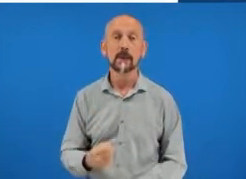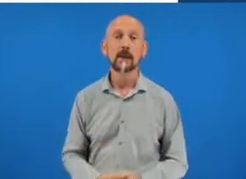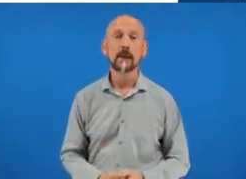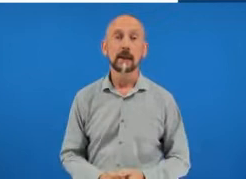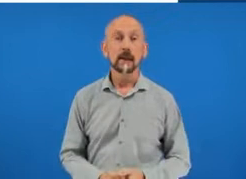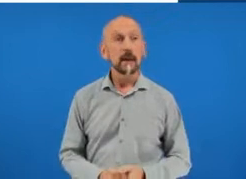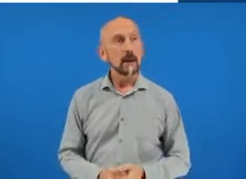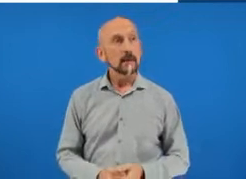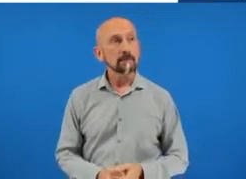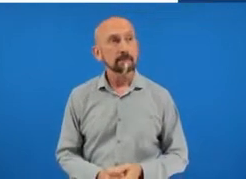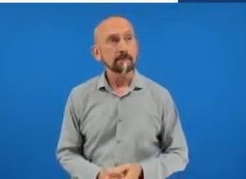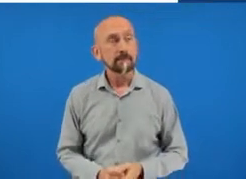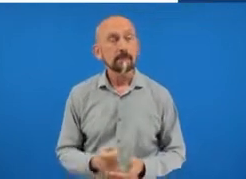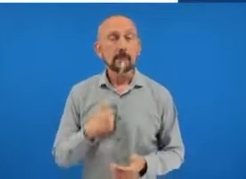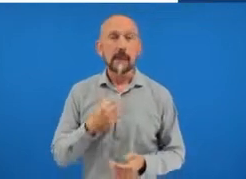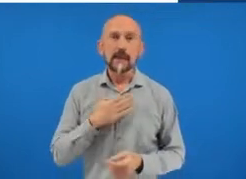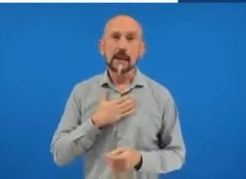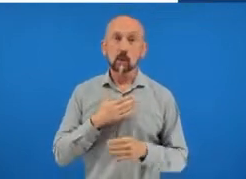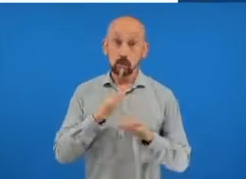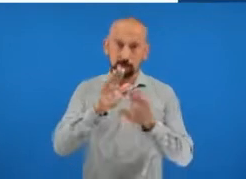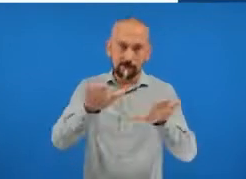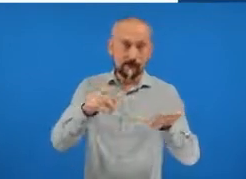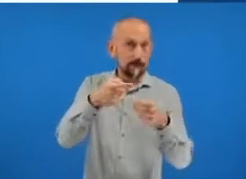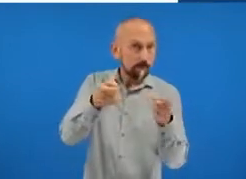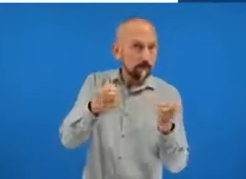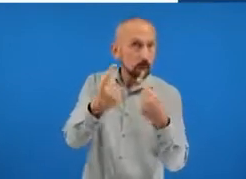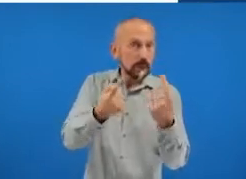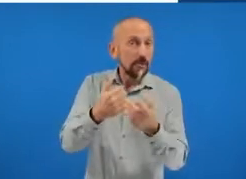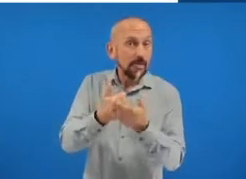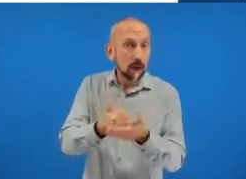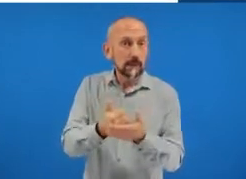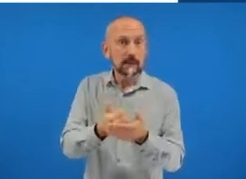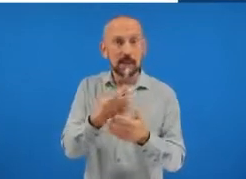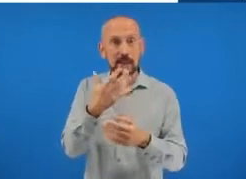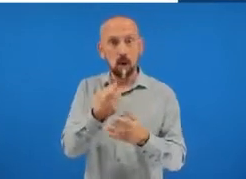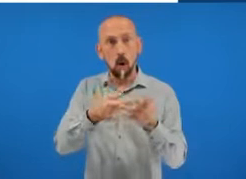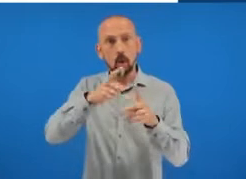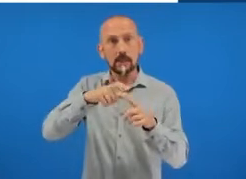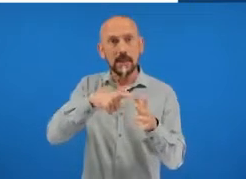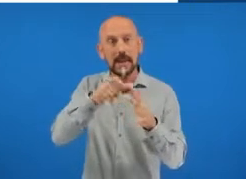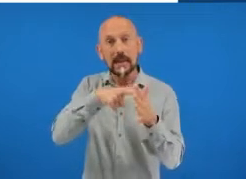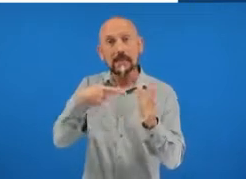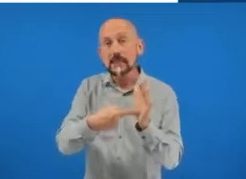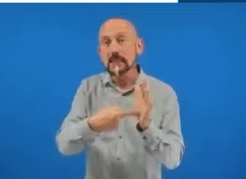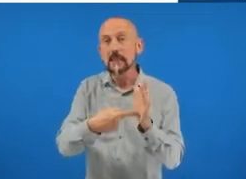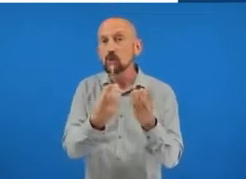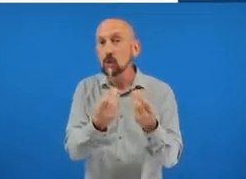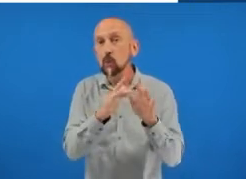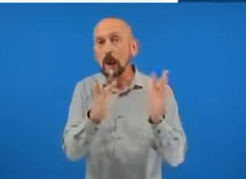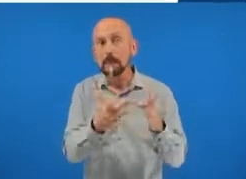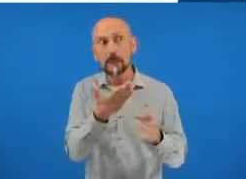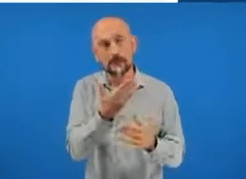for any therapists watching, there's some wonderful resources on the oxcadresources.com website, including